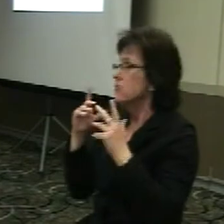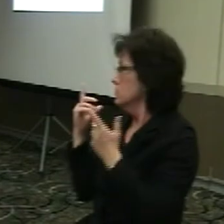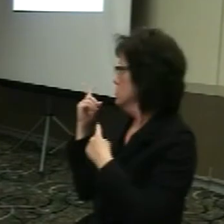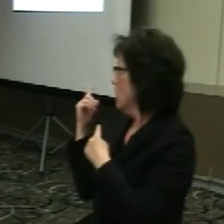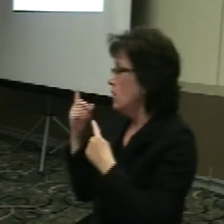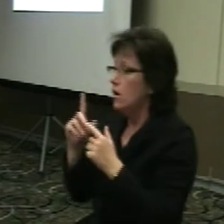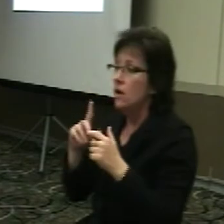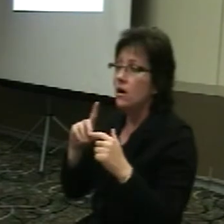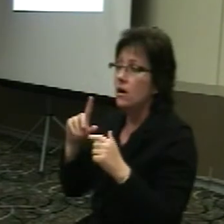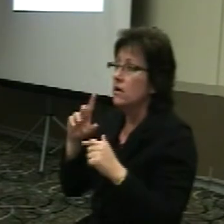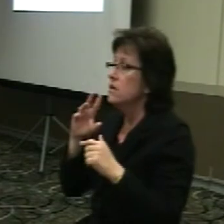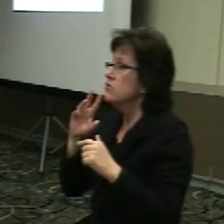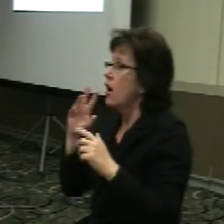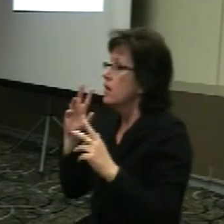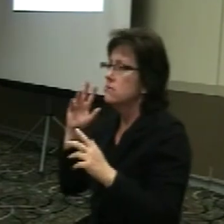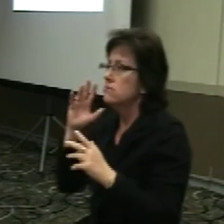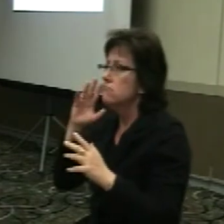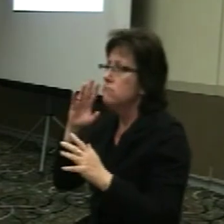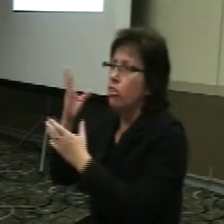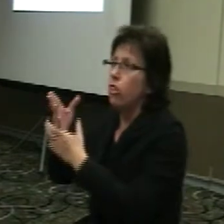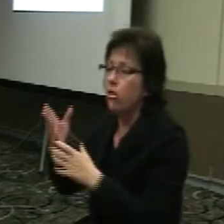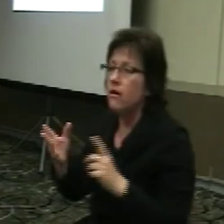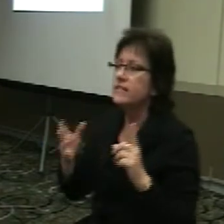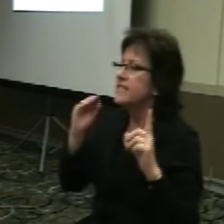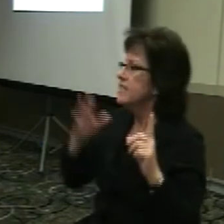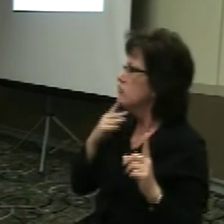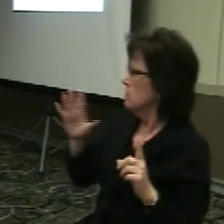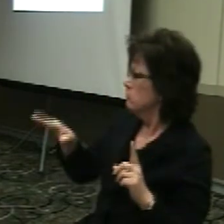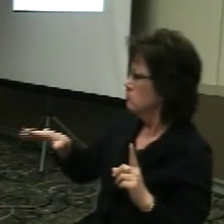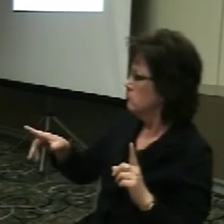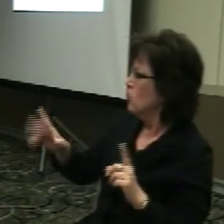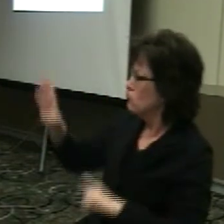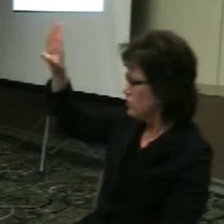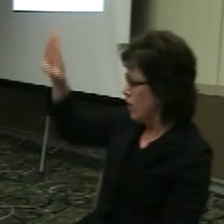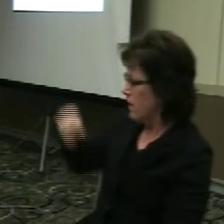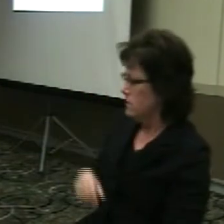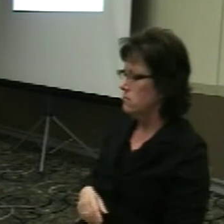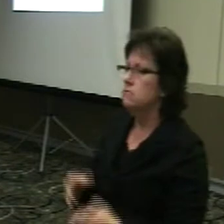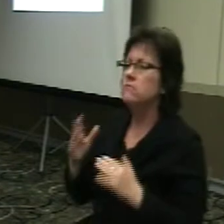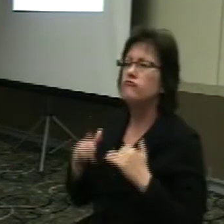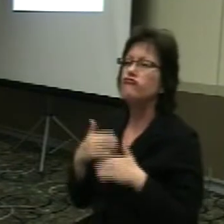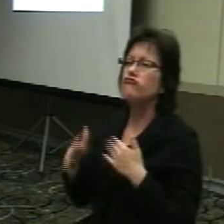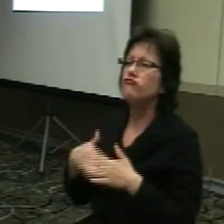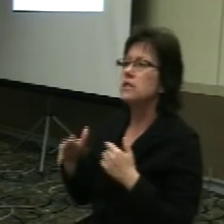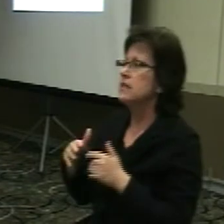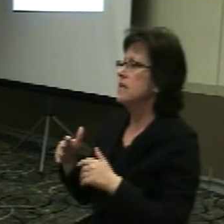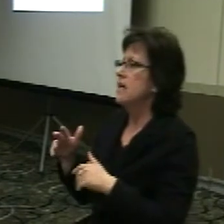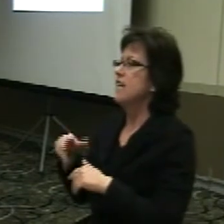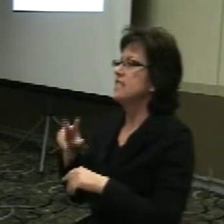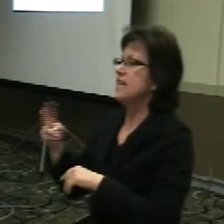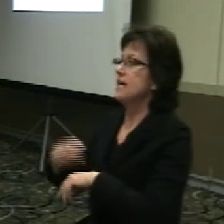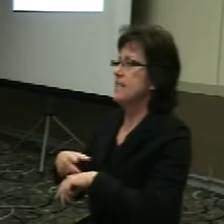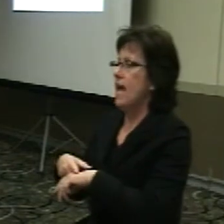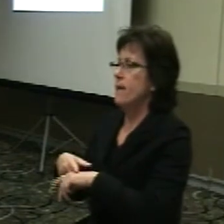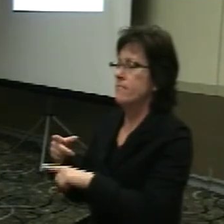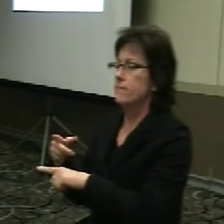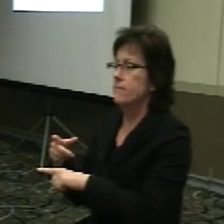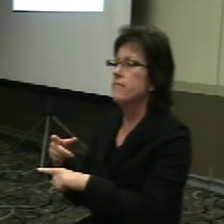You have a verbal reprimand. You need to raise your hand. Next time the student talked out, what's rule